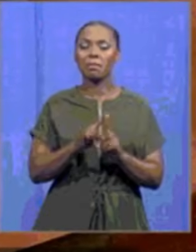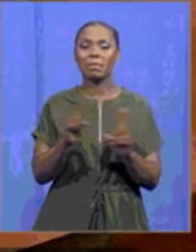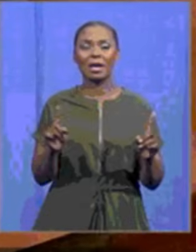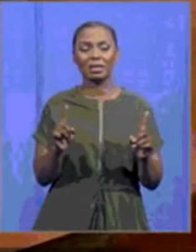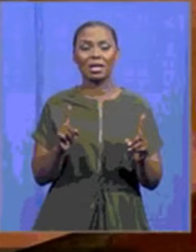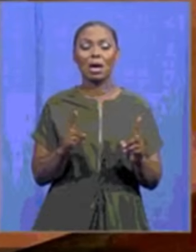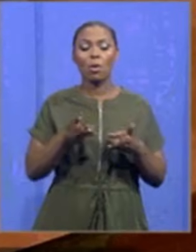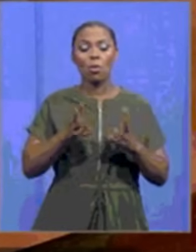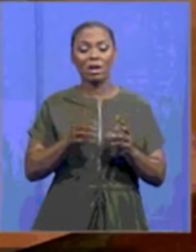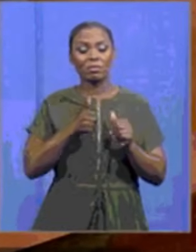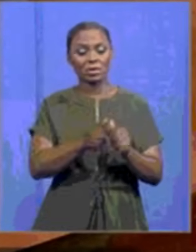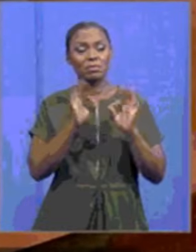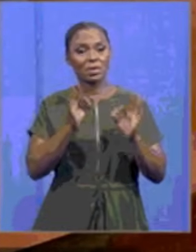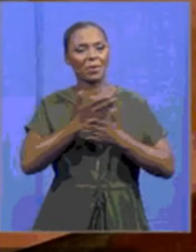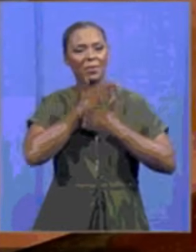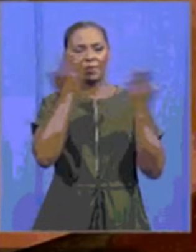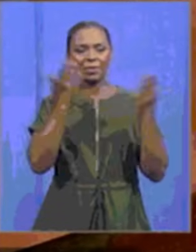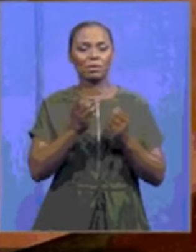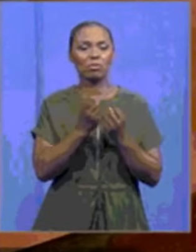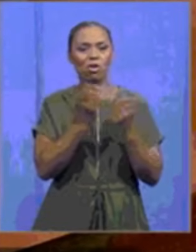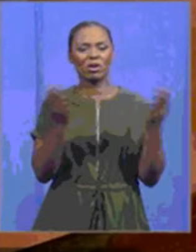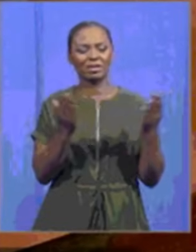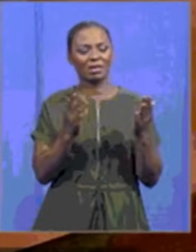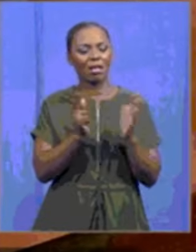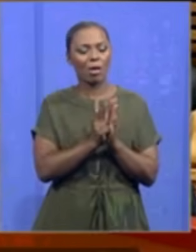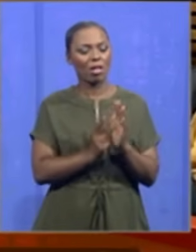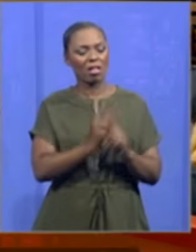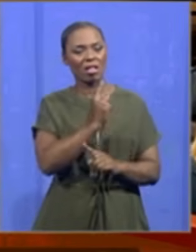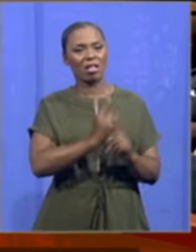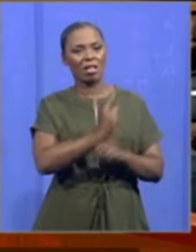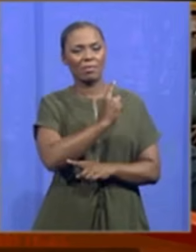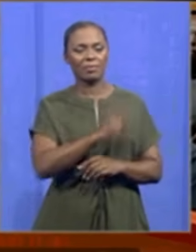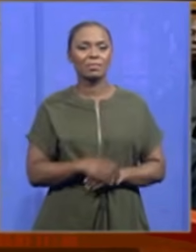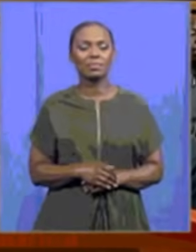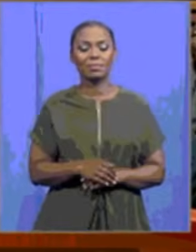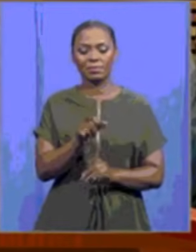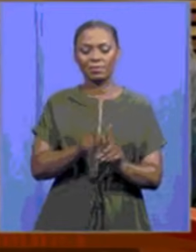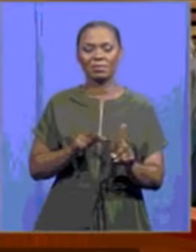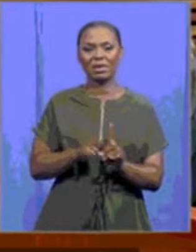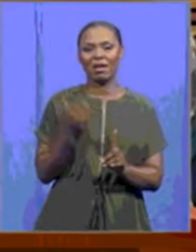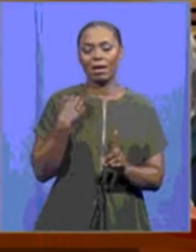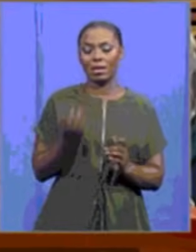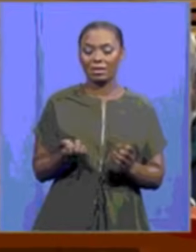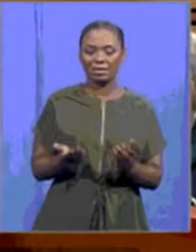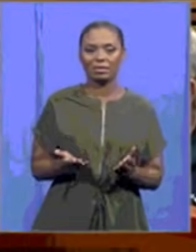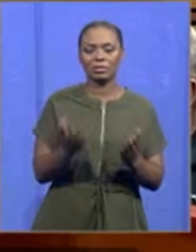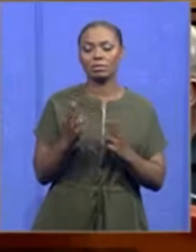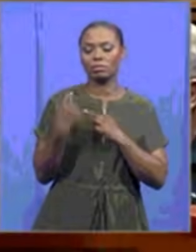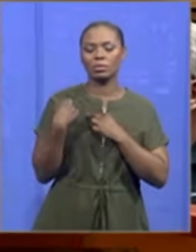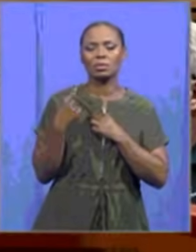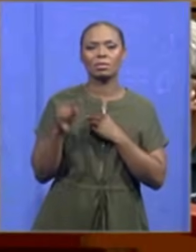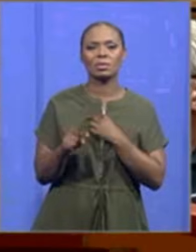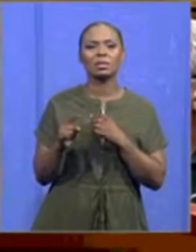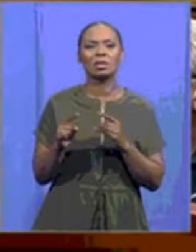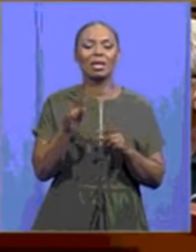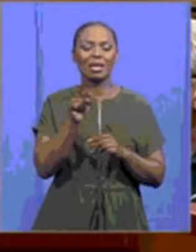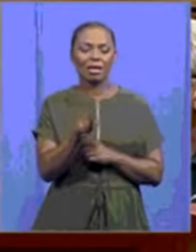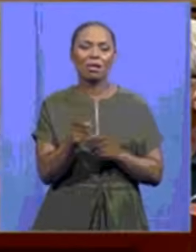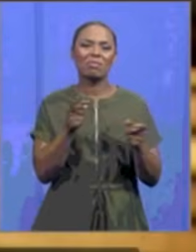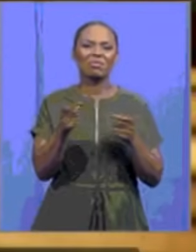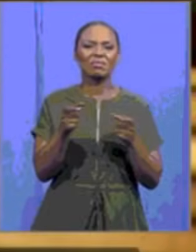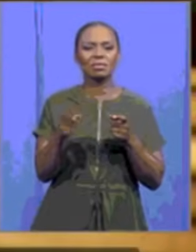mme ho boetse ho sa hlahiswa hore Rajuli eo e neng e le mofani wa ditshebeletso ka nako eo hore e ne e le molaodi wa